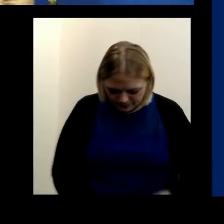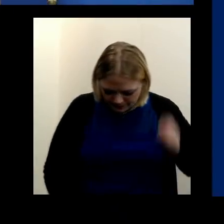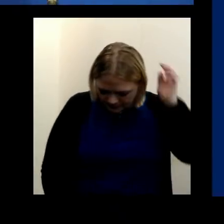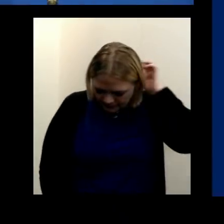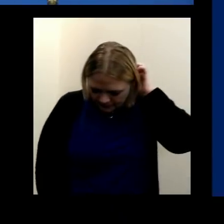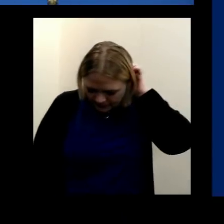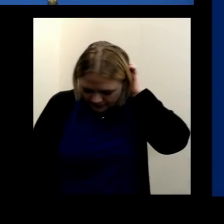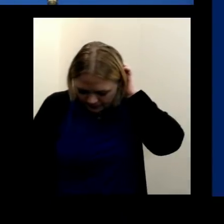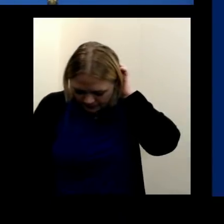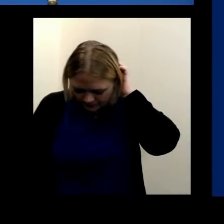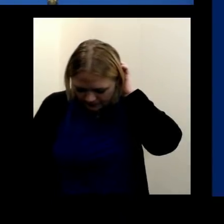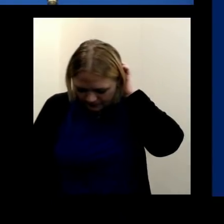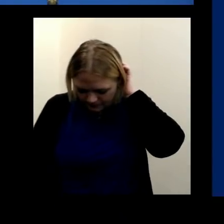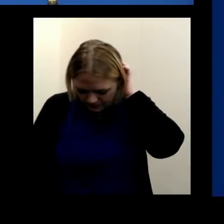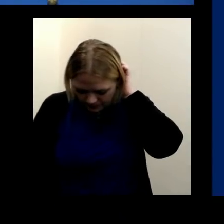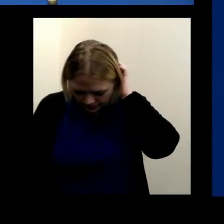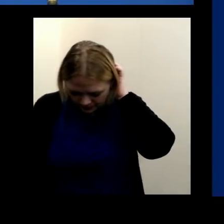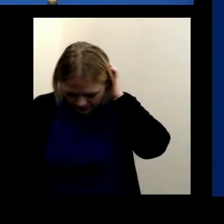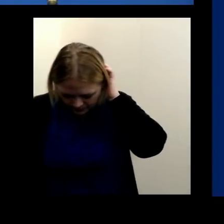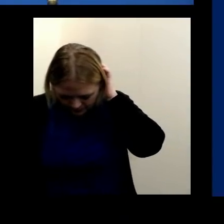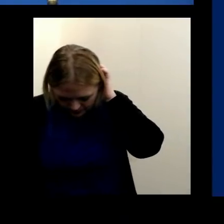Thanks.